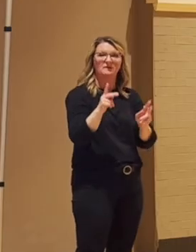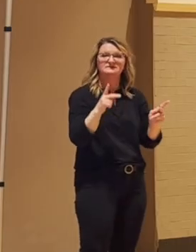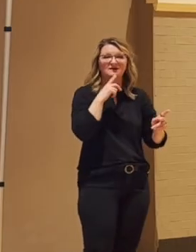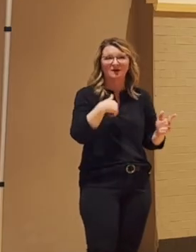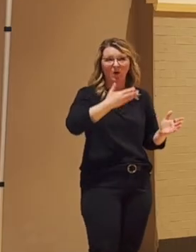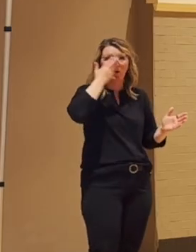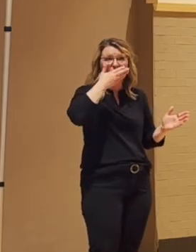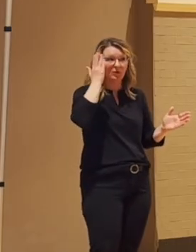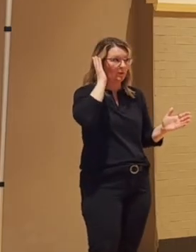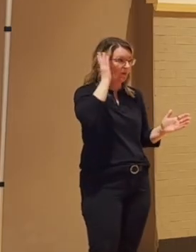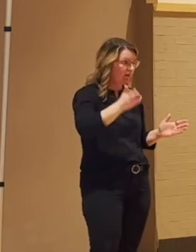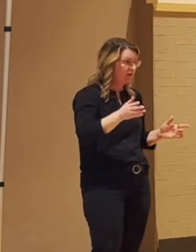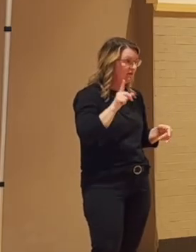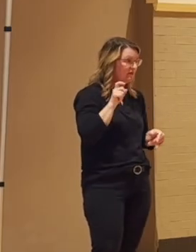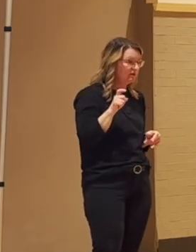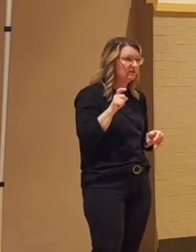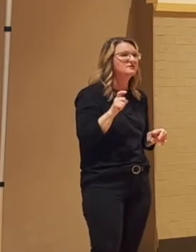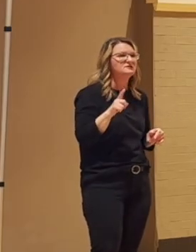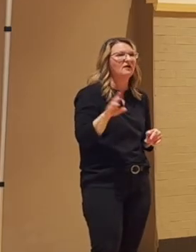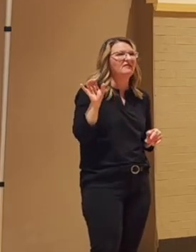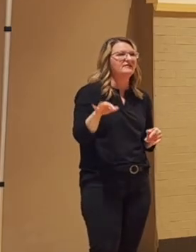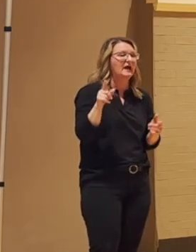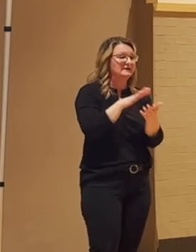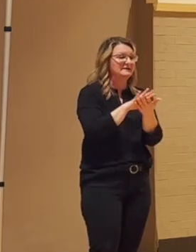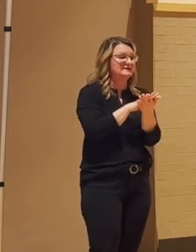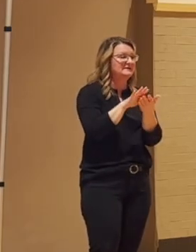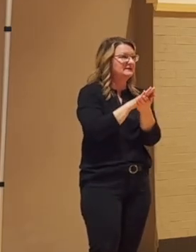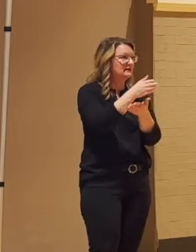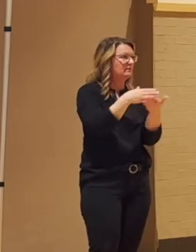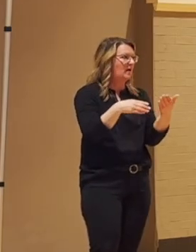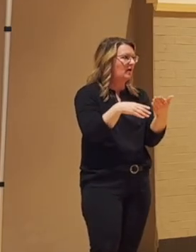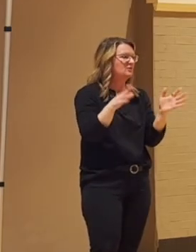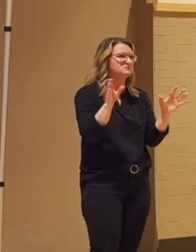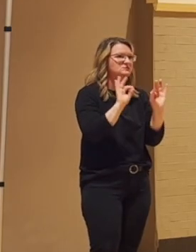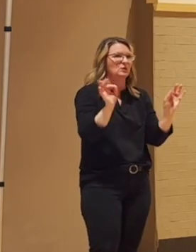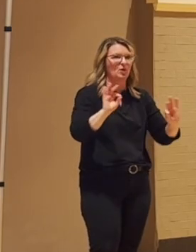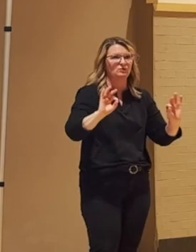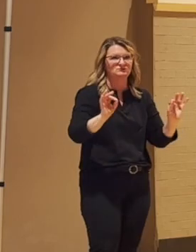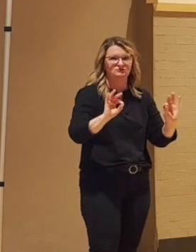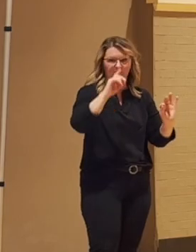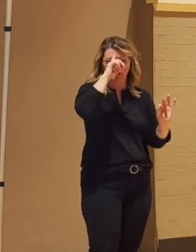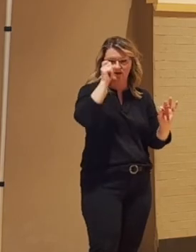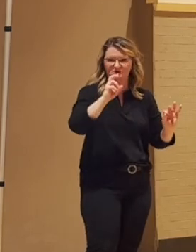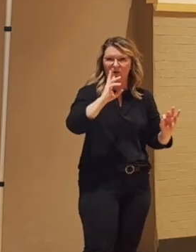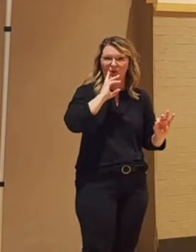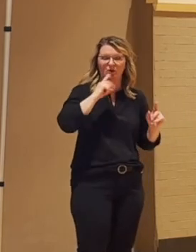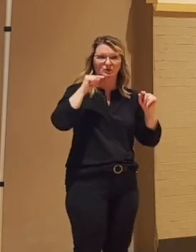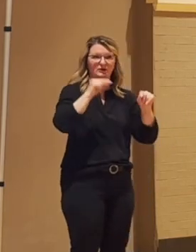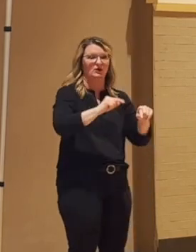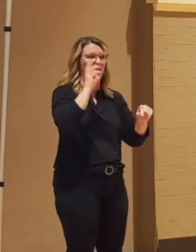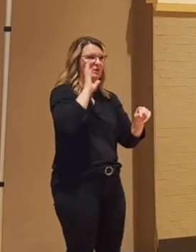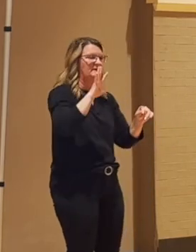issue, really, I think that shouldn't be a concern because the water in here will